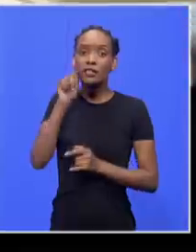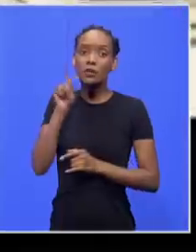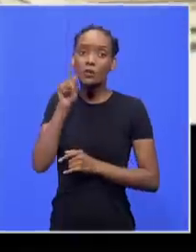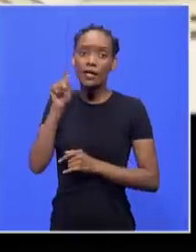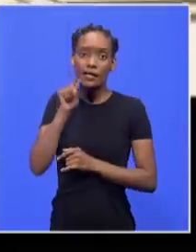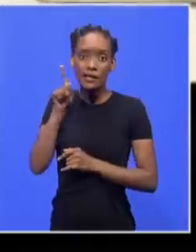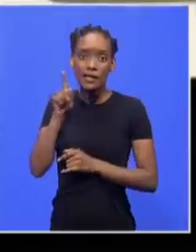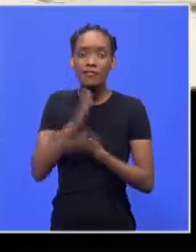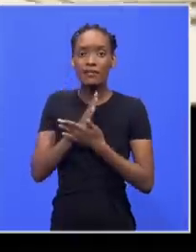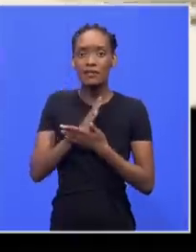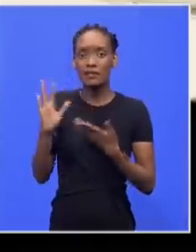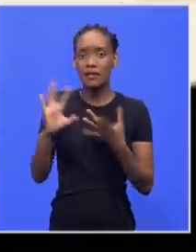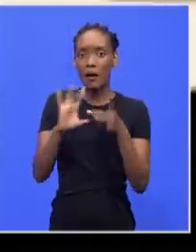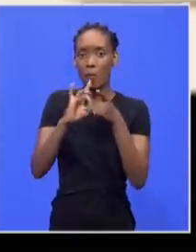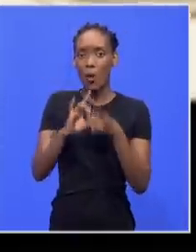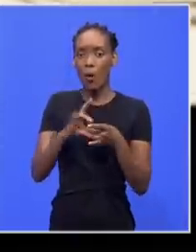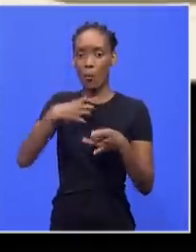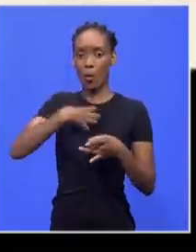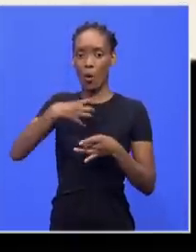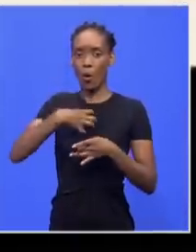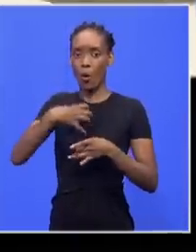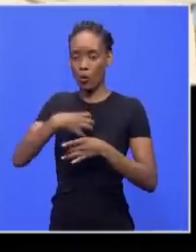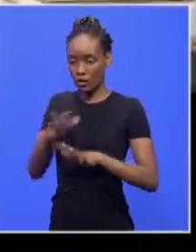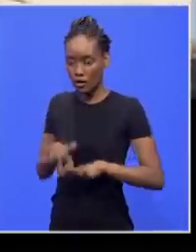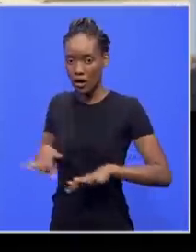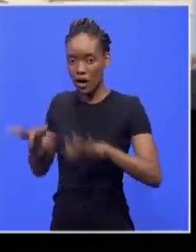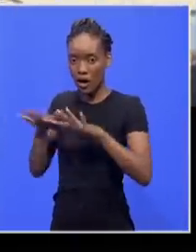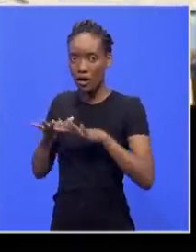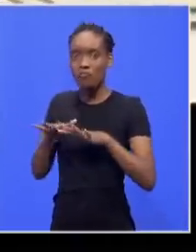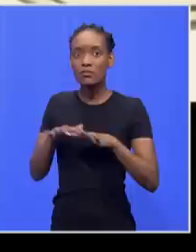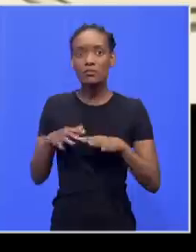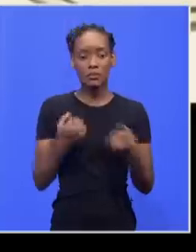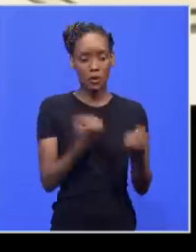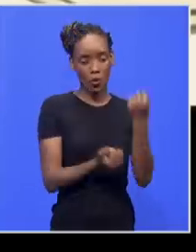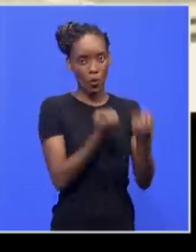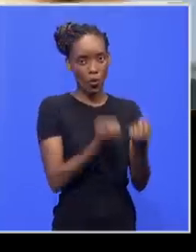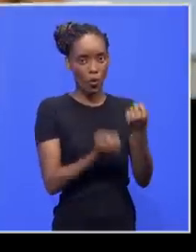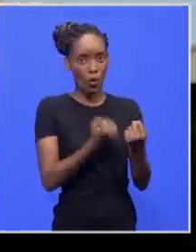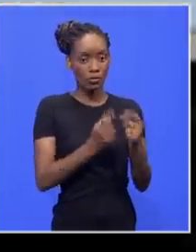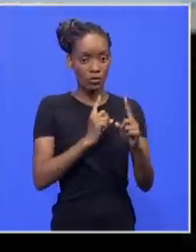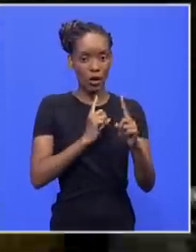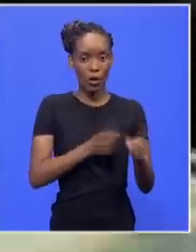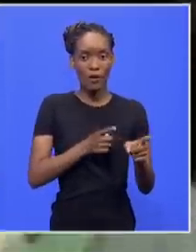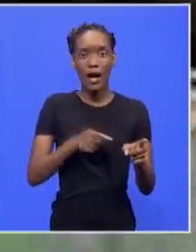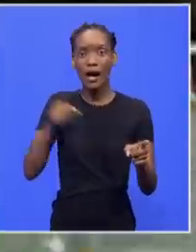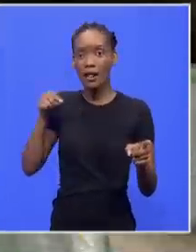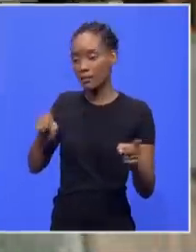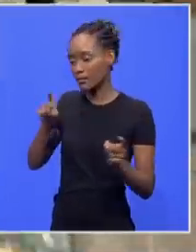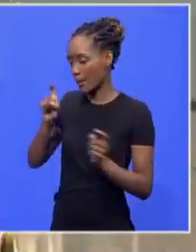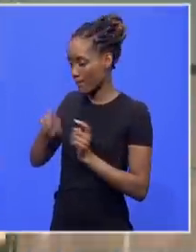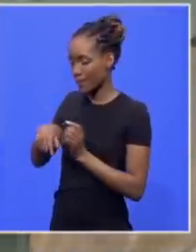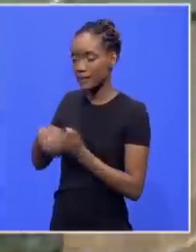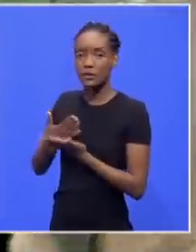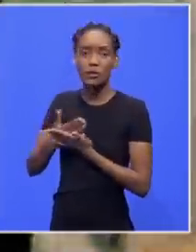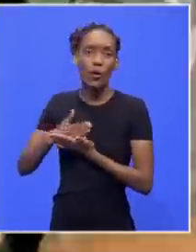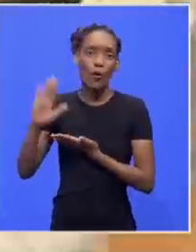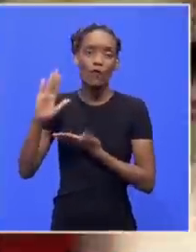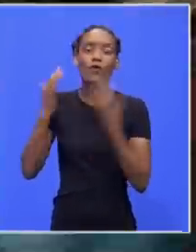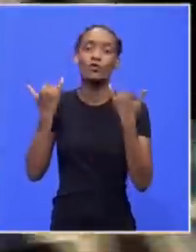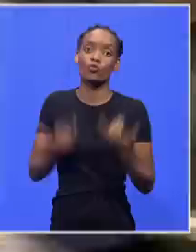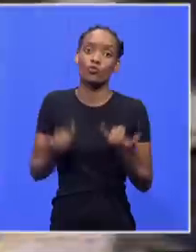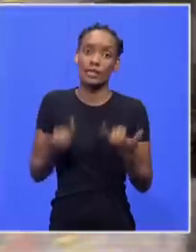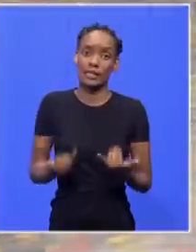of the homeowners in this area obtained the court order that, of course, sanctioned their eviction today.